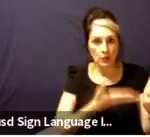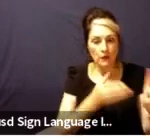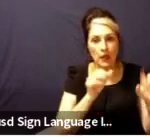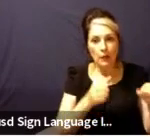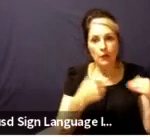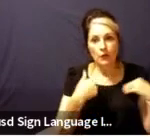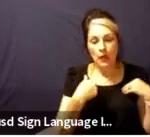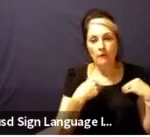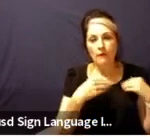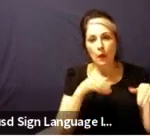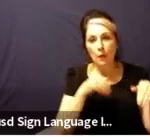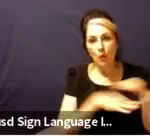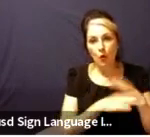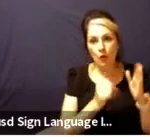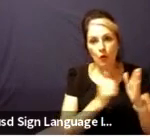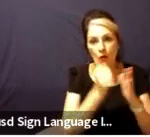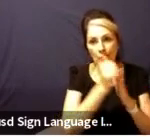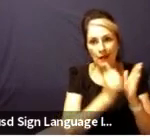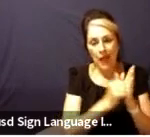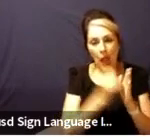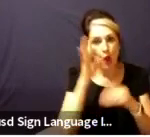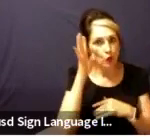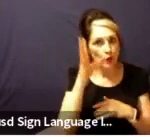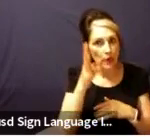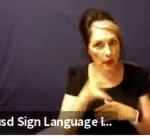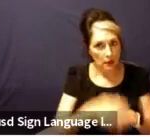portal account created.